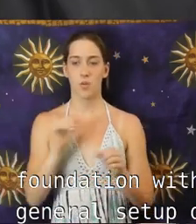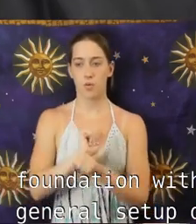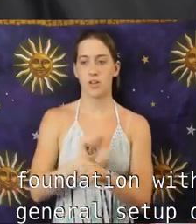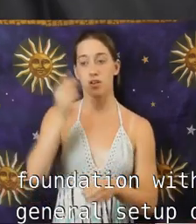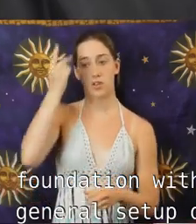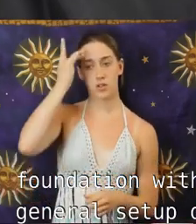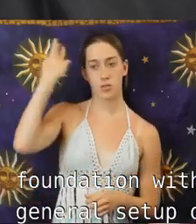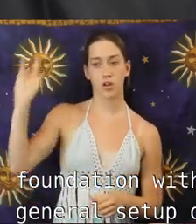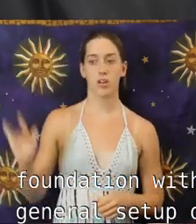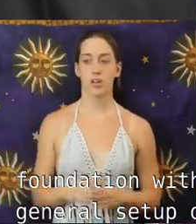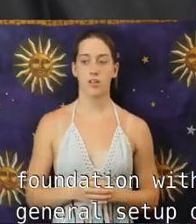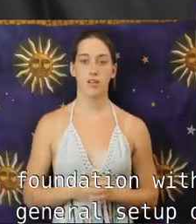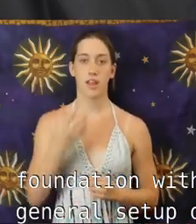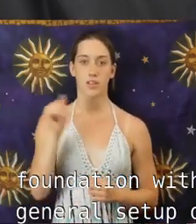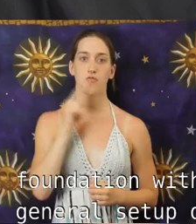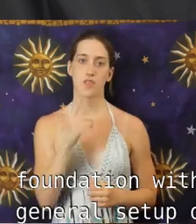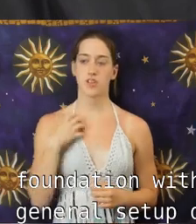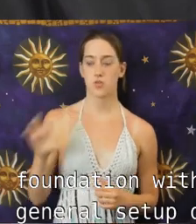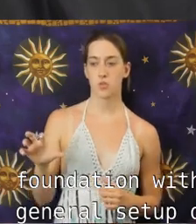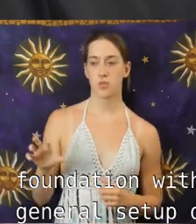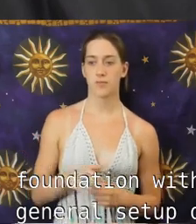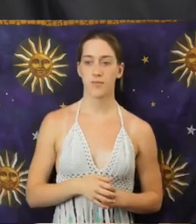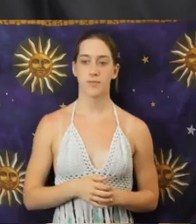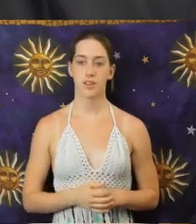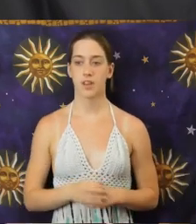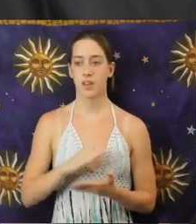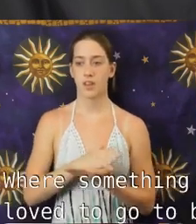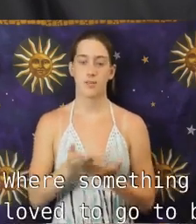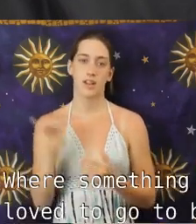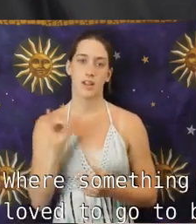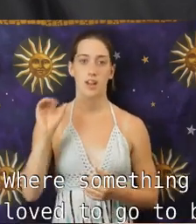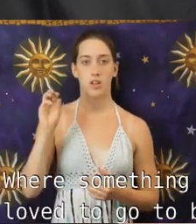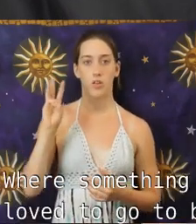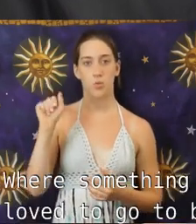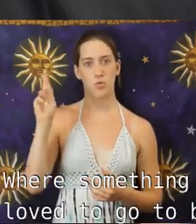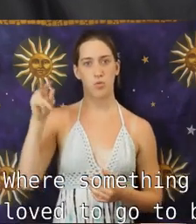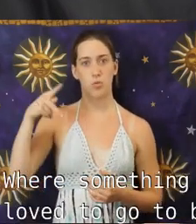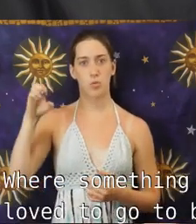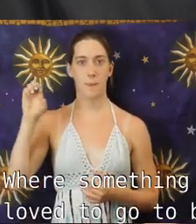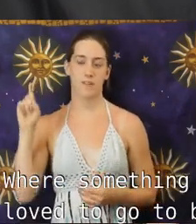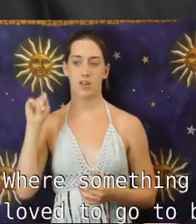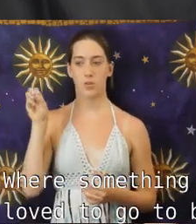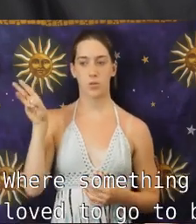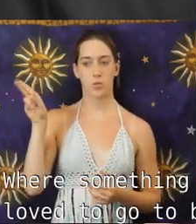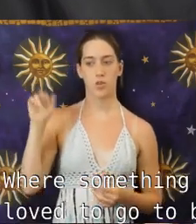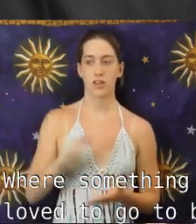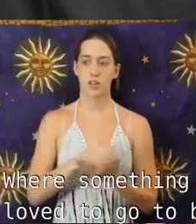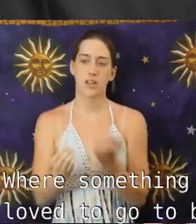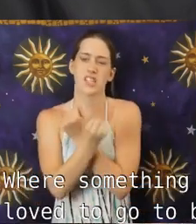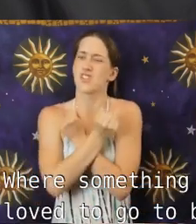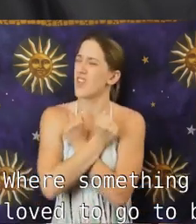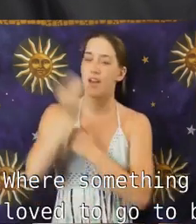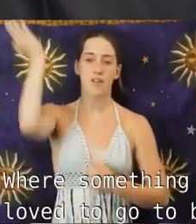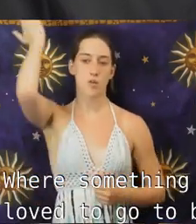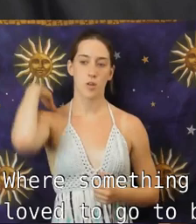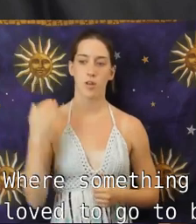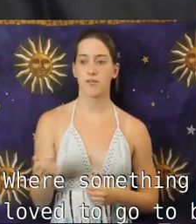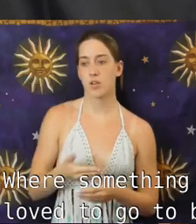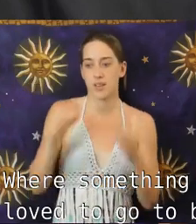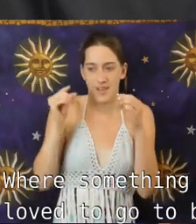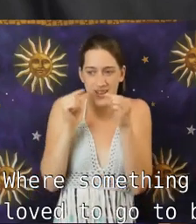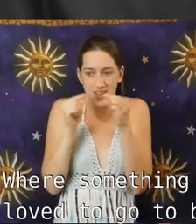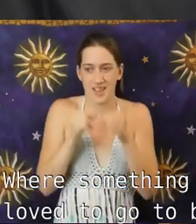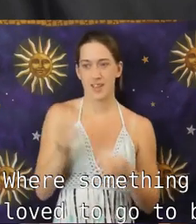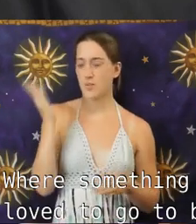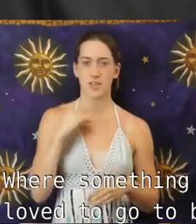Now, the general setup of this festival is actually really cool and smart. Whereas something like Warped Tour, which I used to love to go to before it